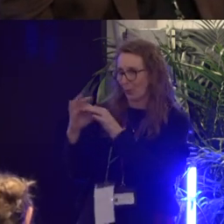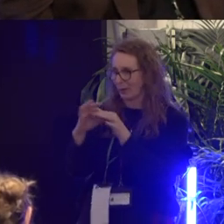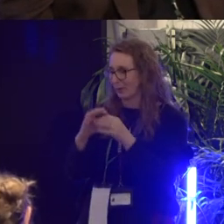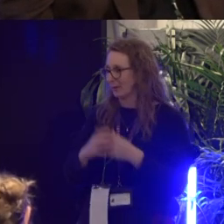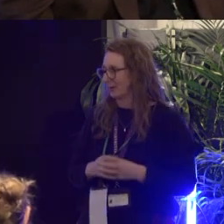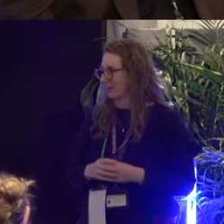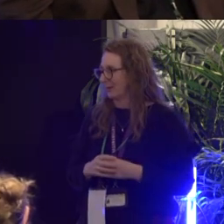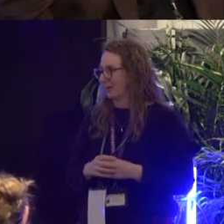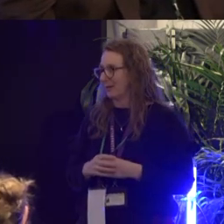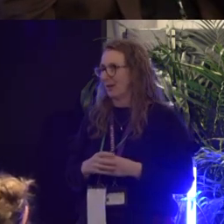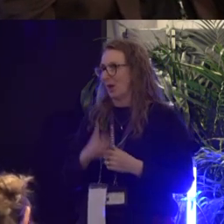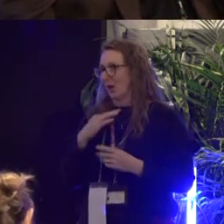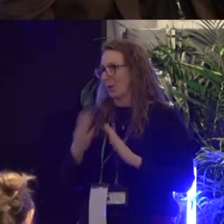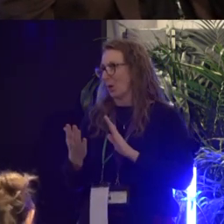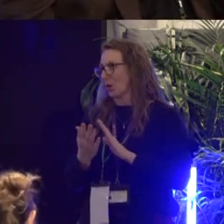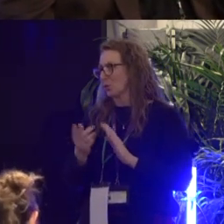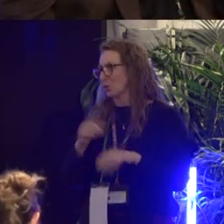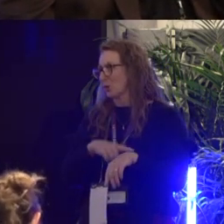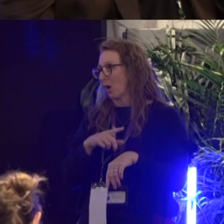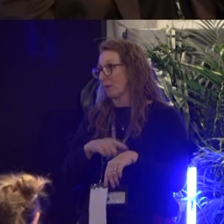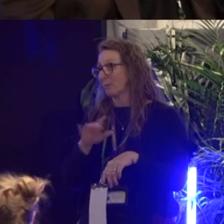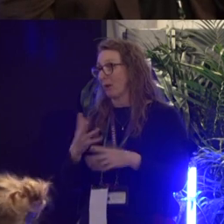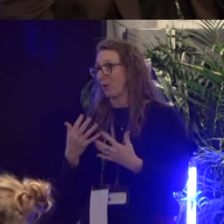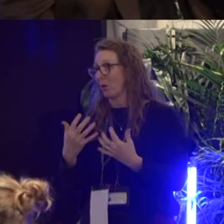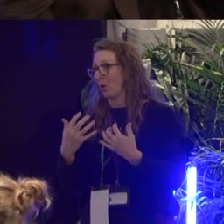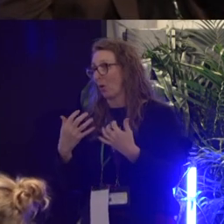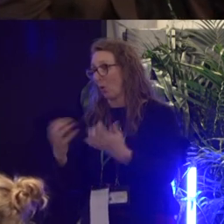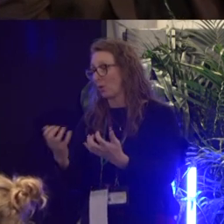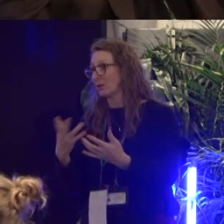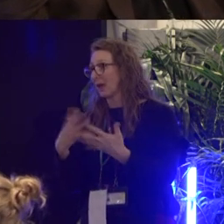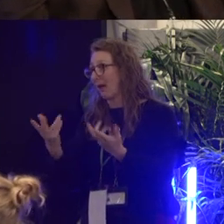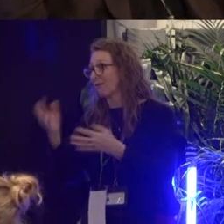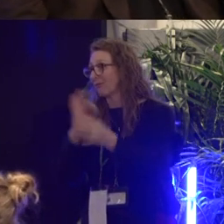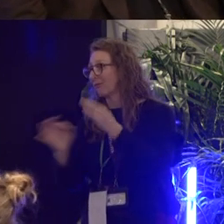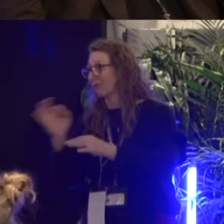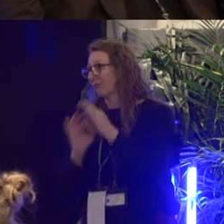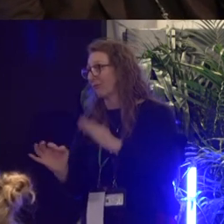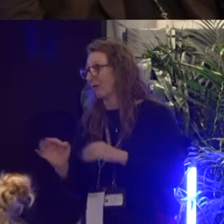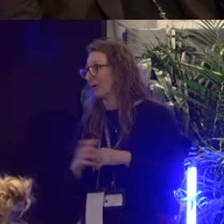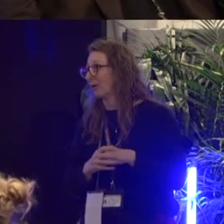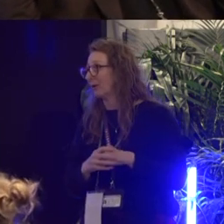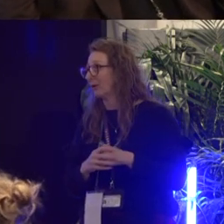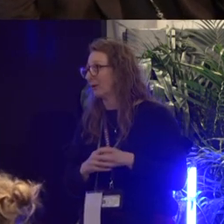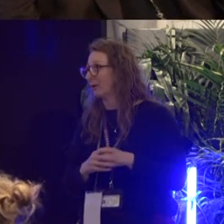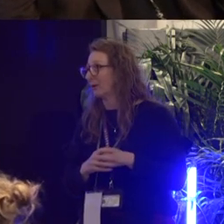conscious of time, but I'm also interested to know if the audience in the room have any questions as well.